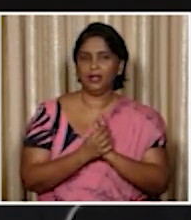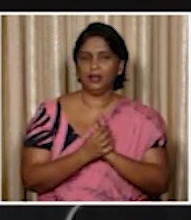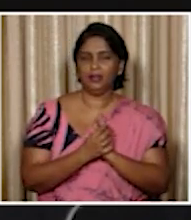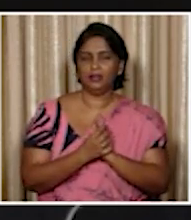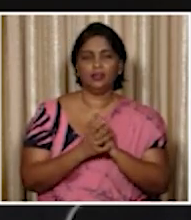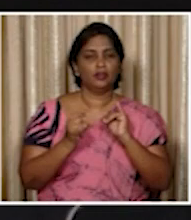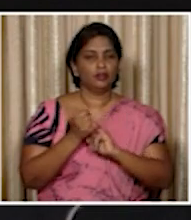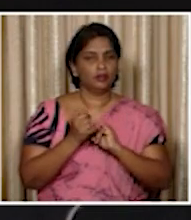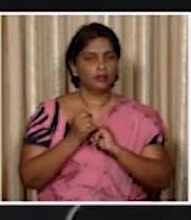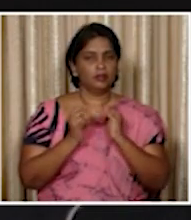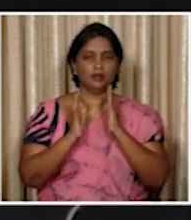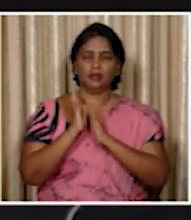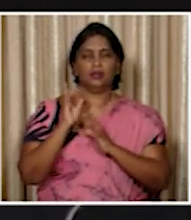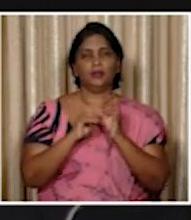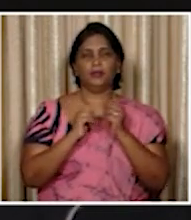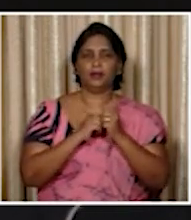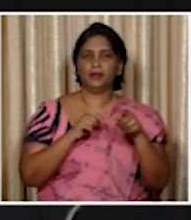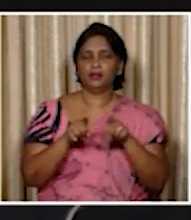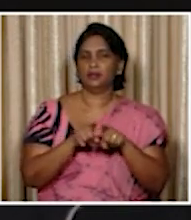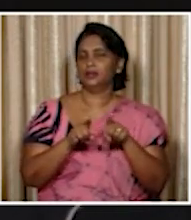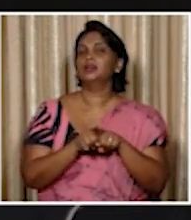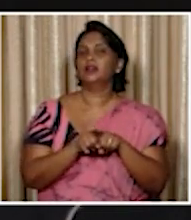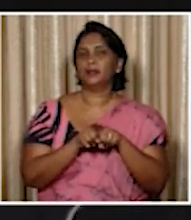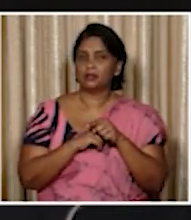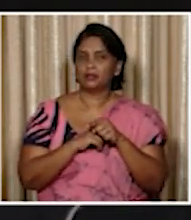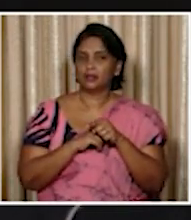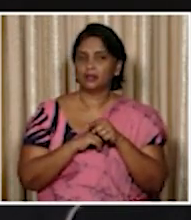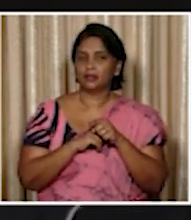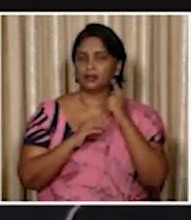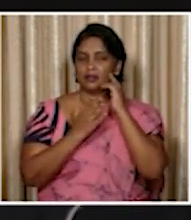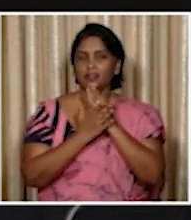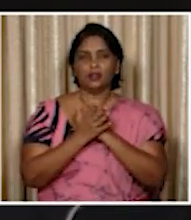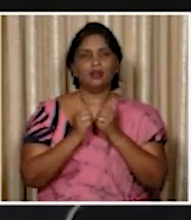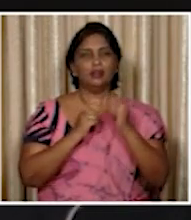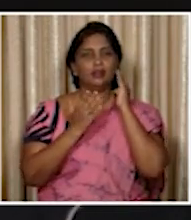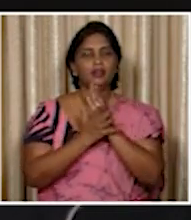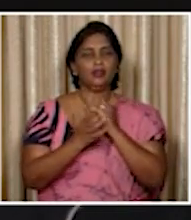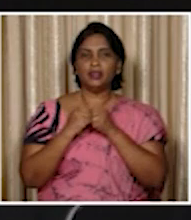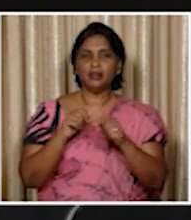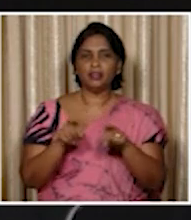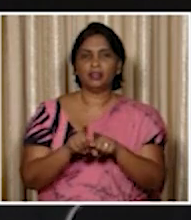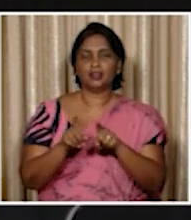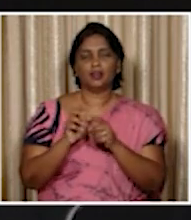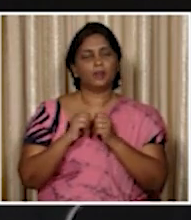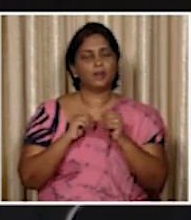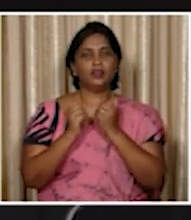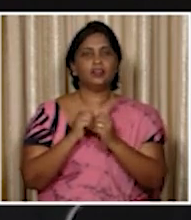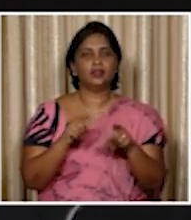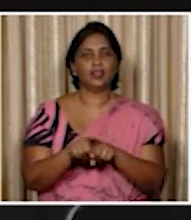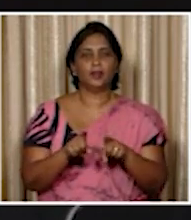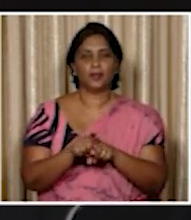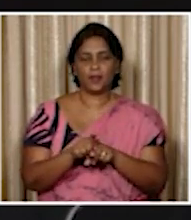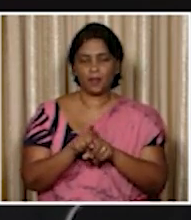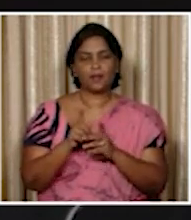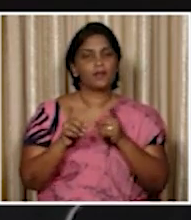than 45 petitions were filed against this online safety bill. That's an unprecedented number of petitions that